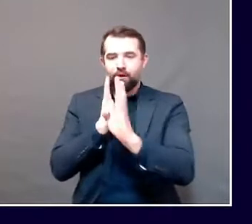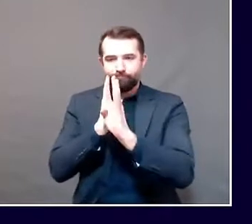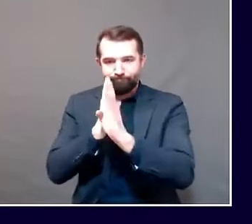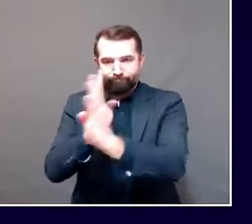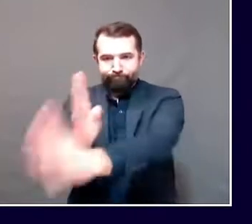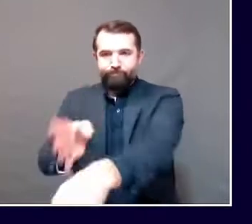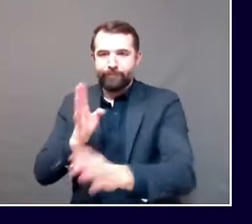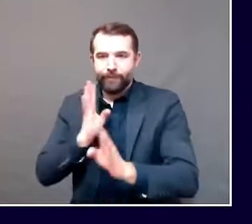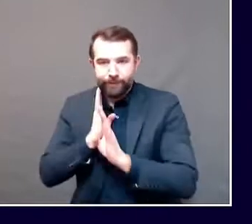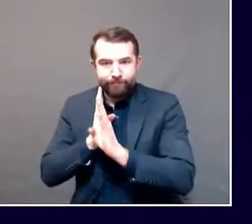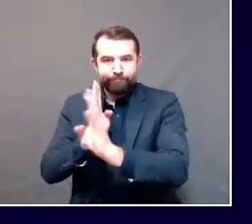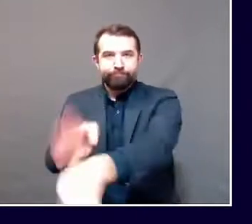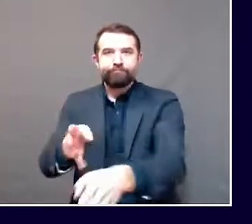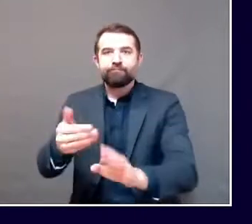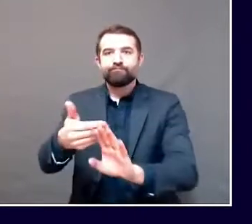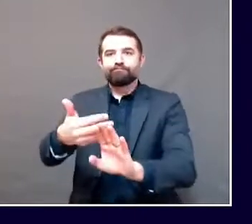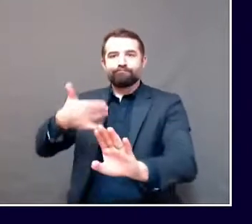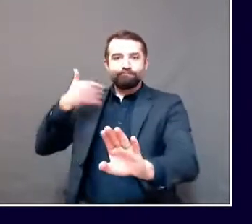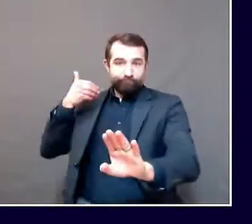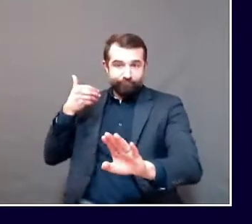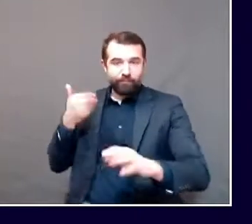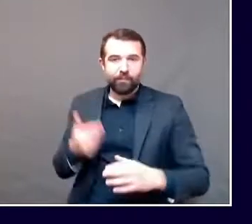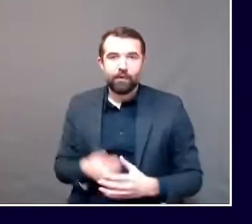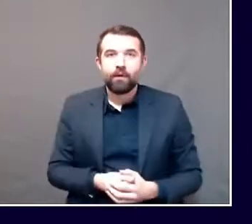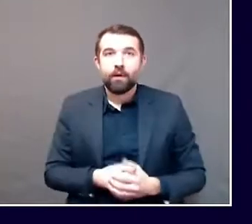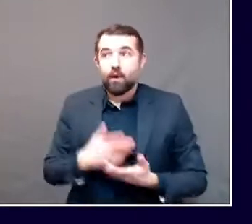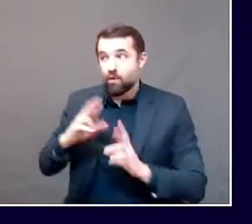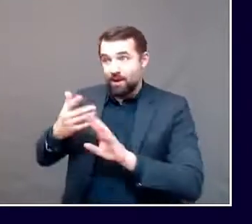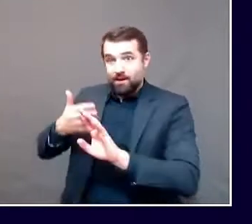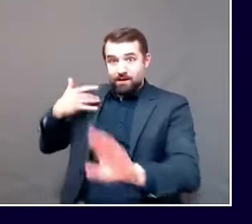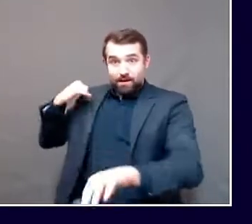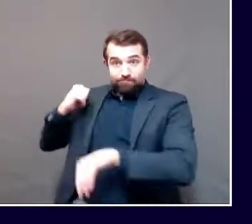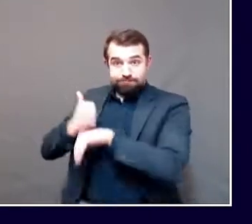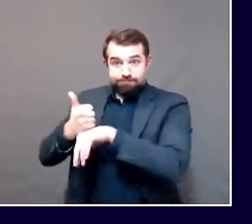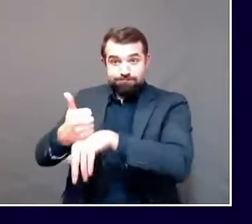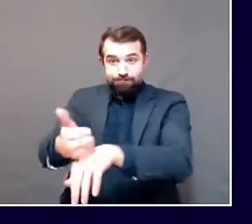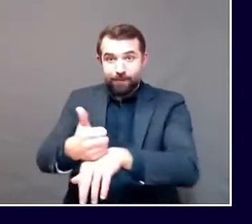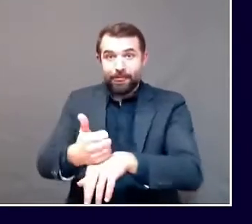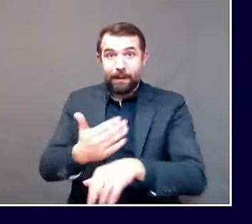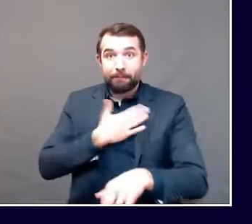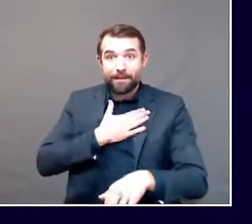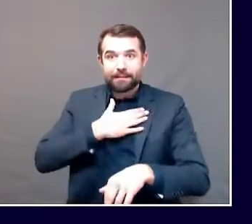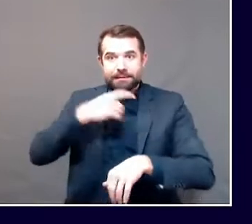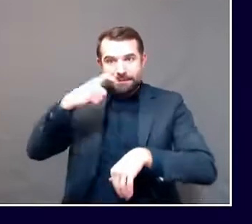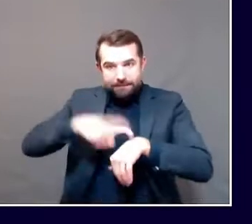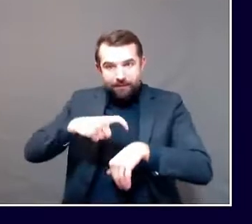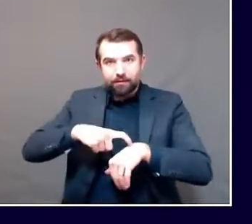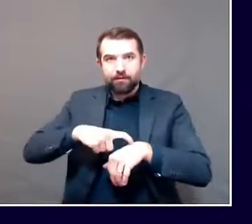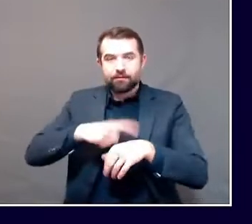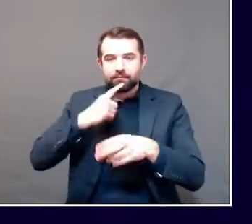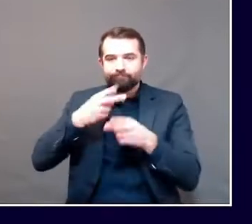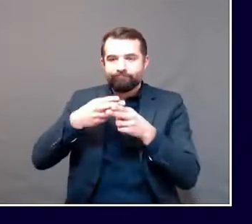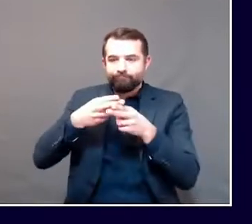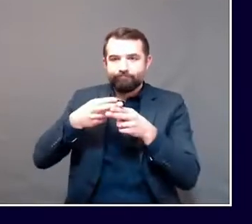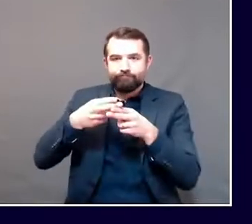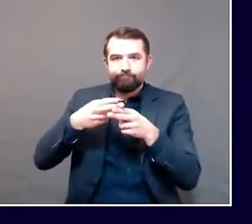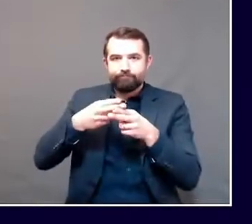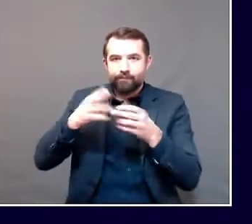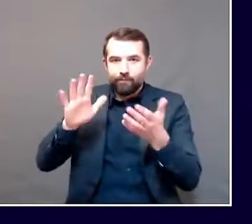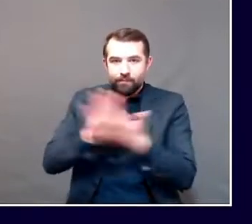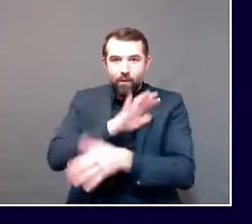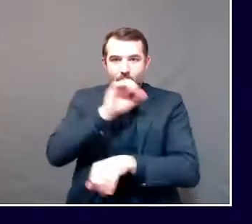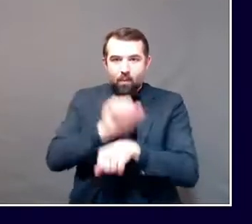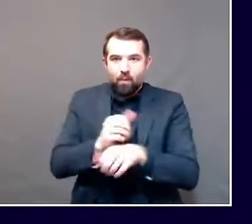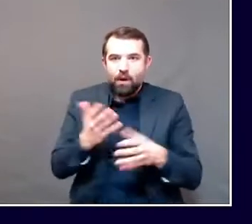when you show up at these sites, the time that you are there is as minimal as possible. The paperwork should be done ahead of time.